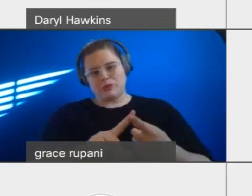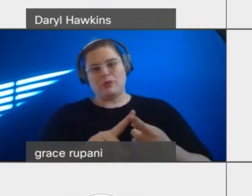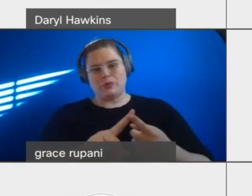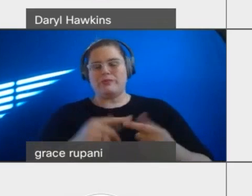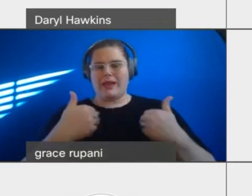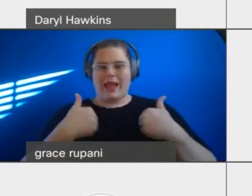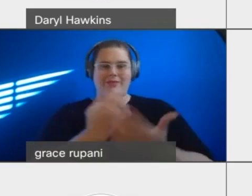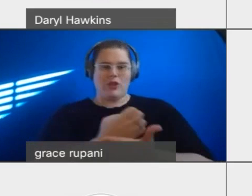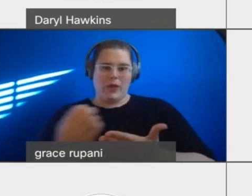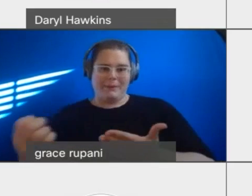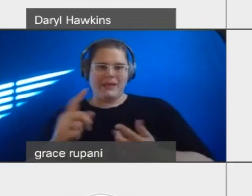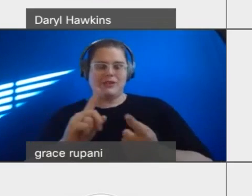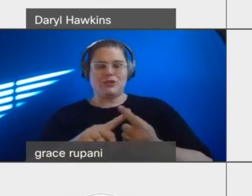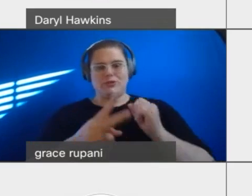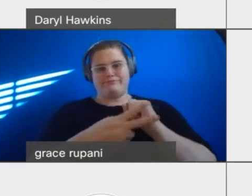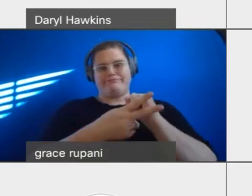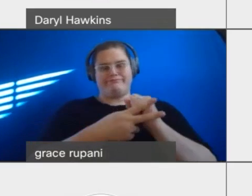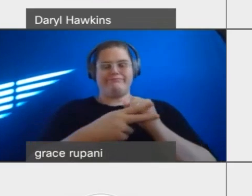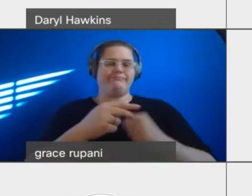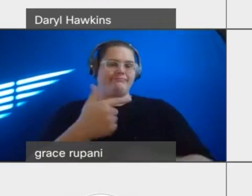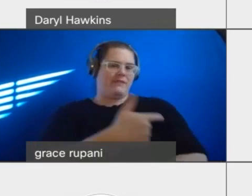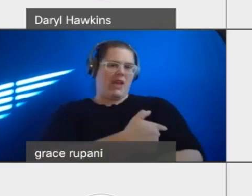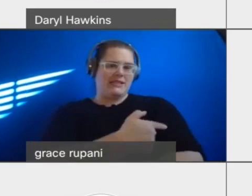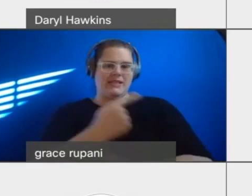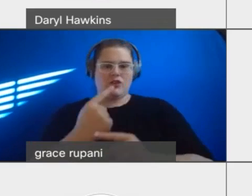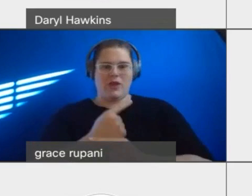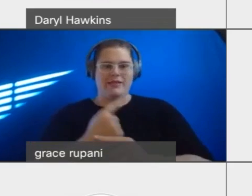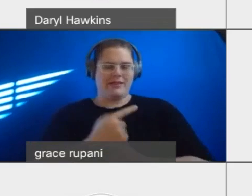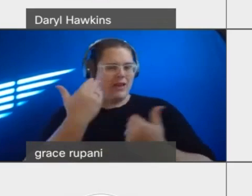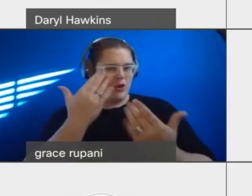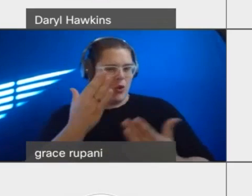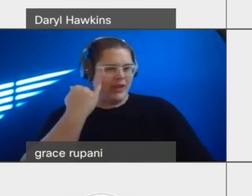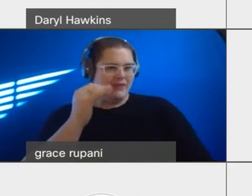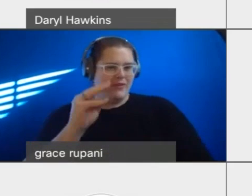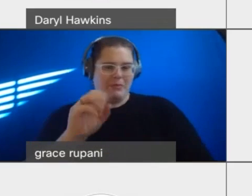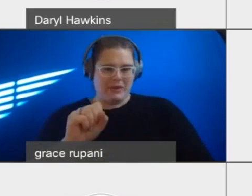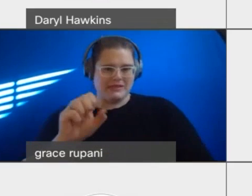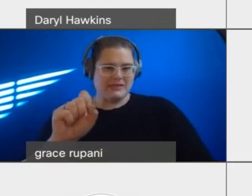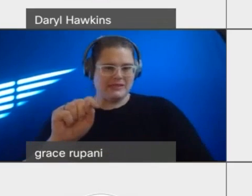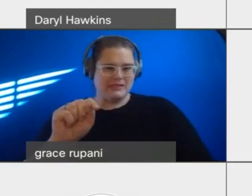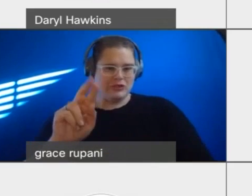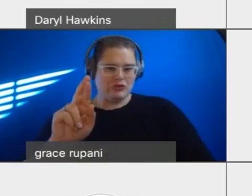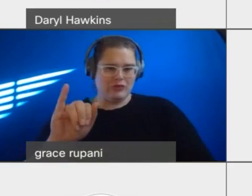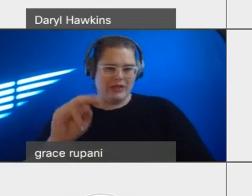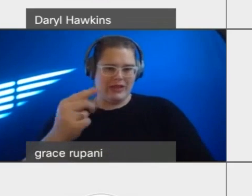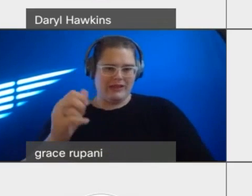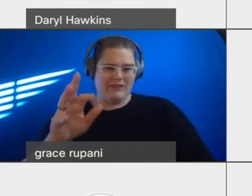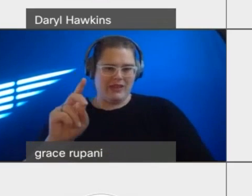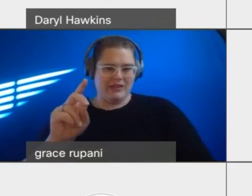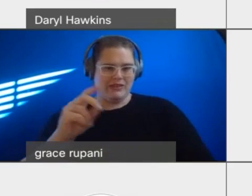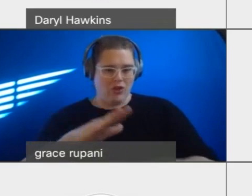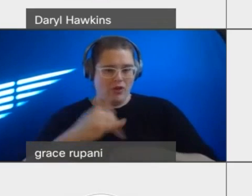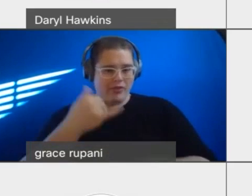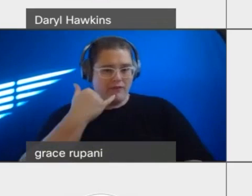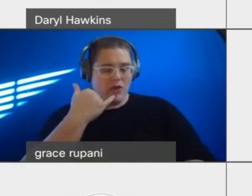know if Ms. Stringfield is on the line, but if she is, then if we can unmute her, she probably